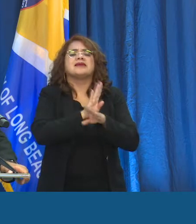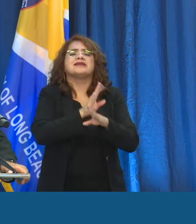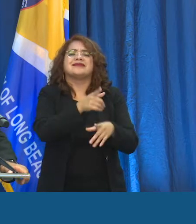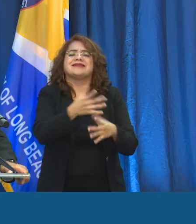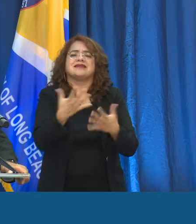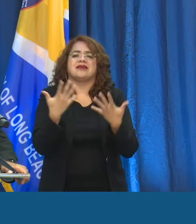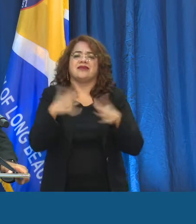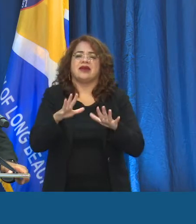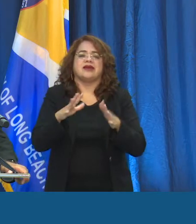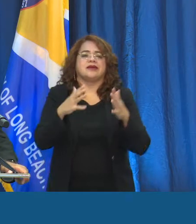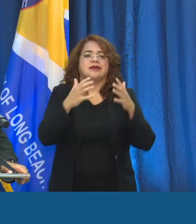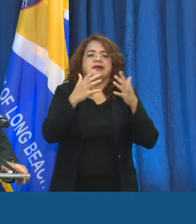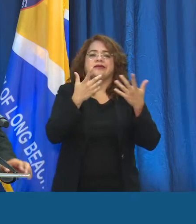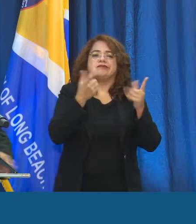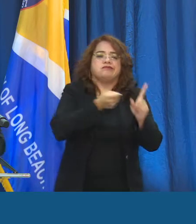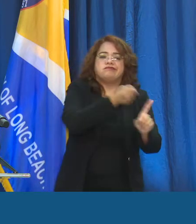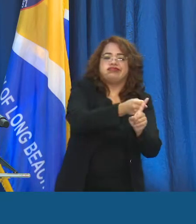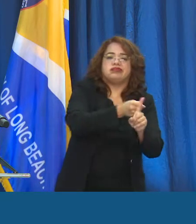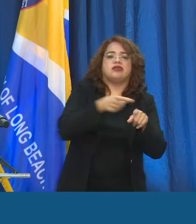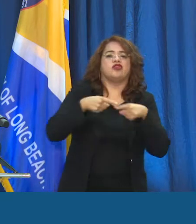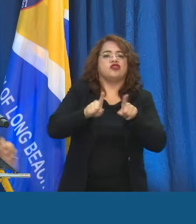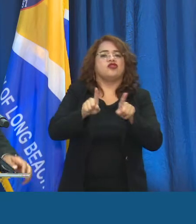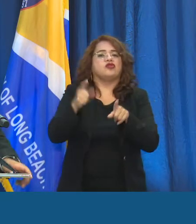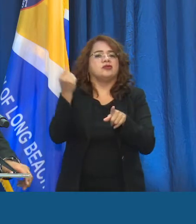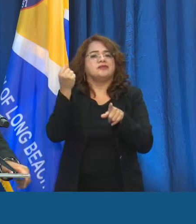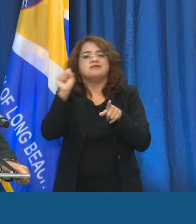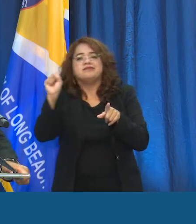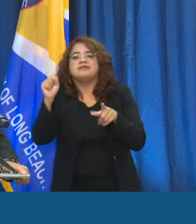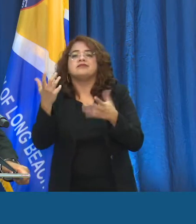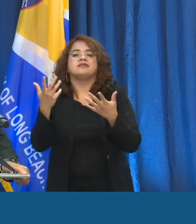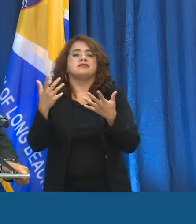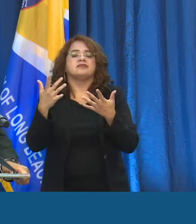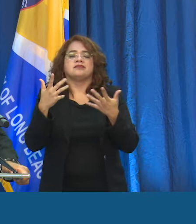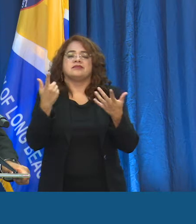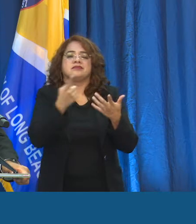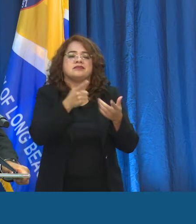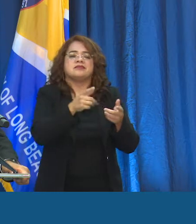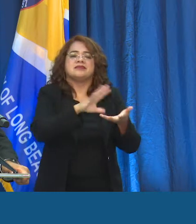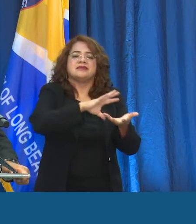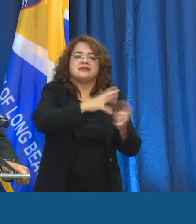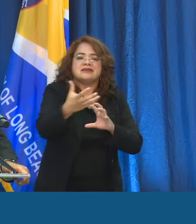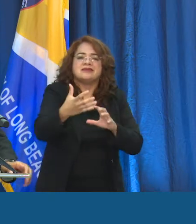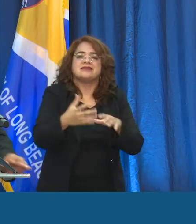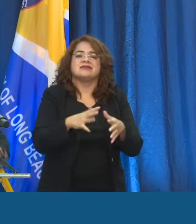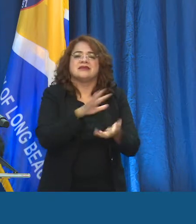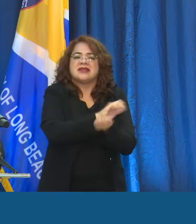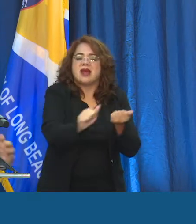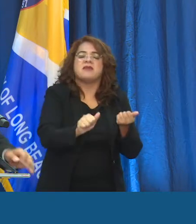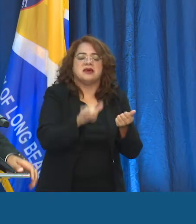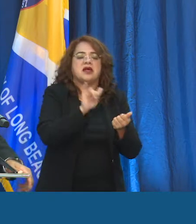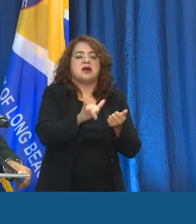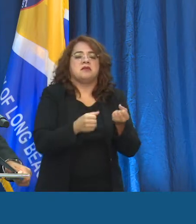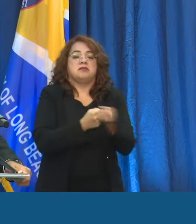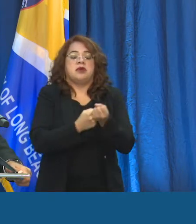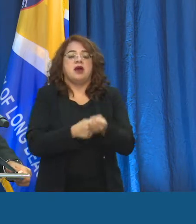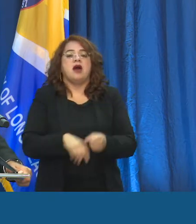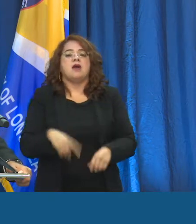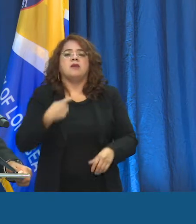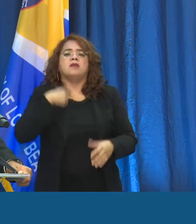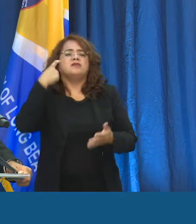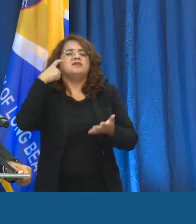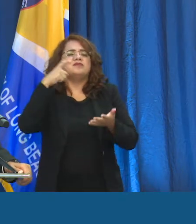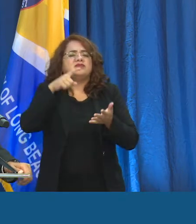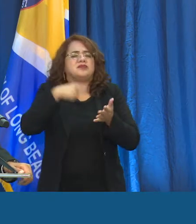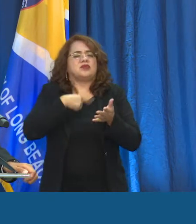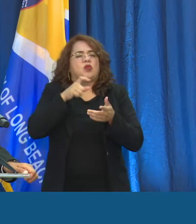Council. And there's also additional things you're going to hear from in the City Manager's budget as well. I want to note that one of the